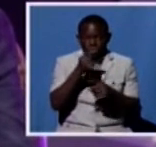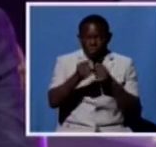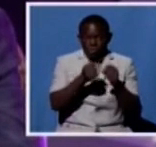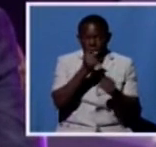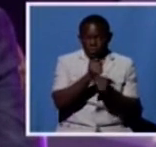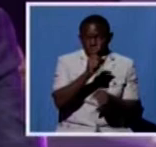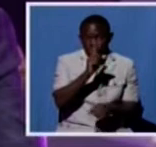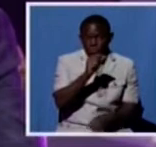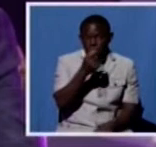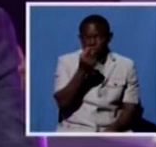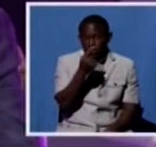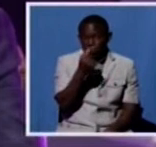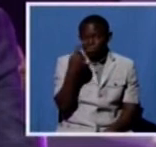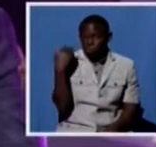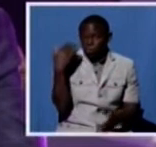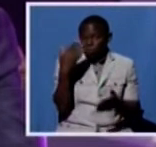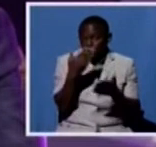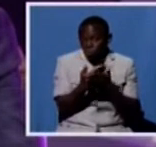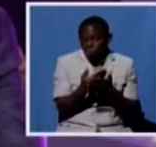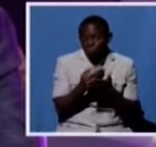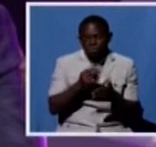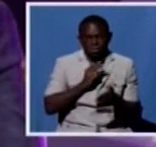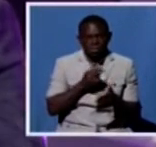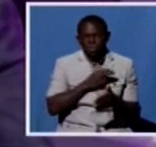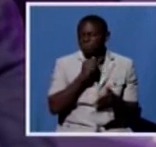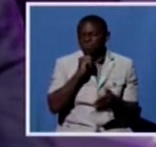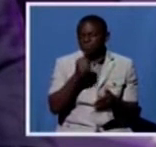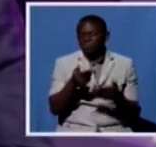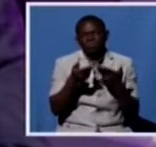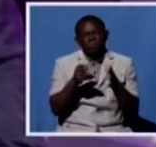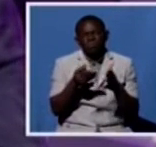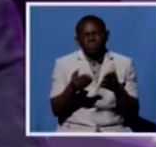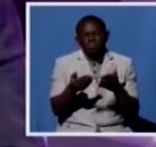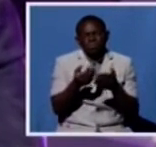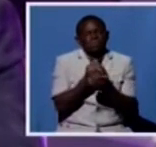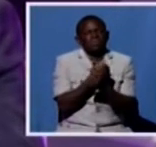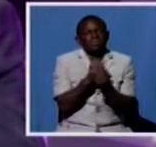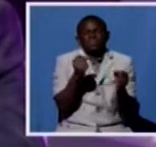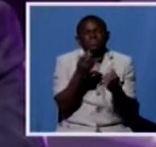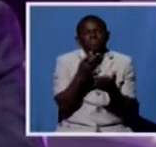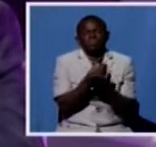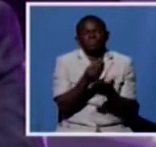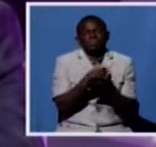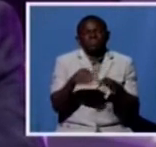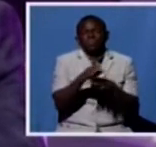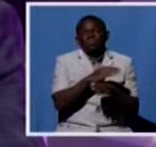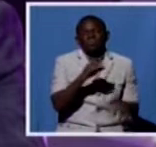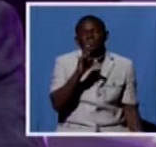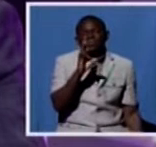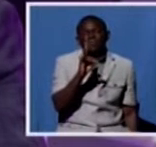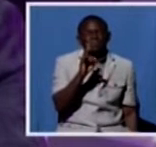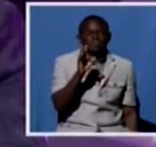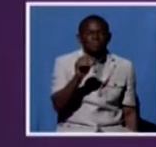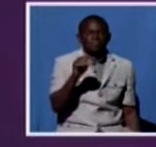over 70 million kwacha through our value for money